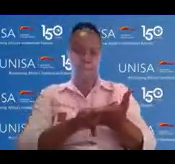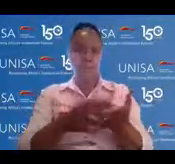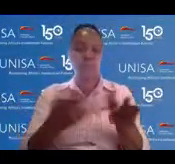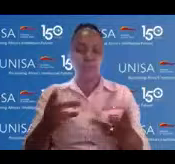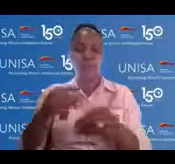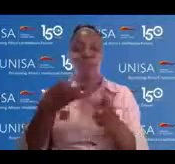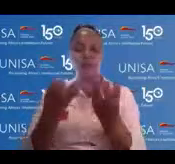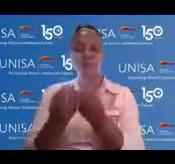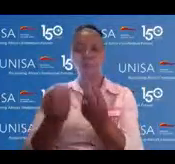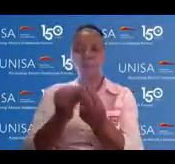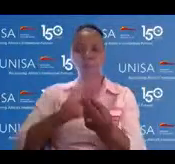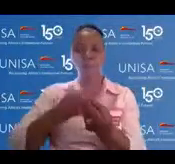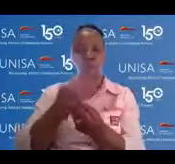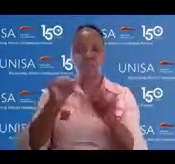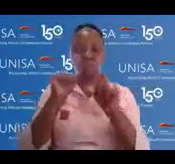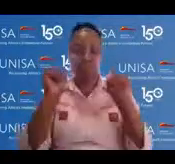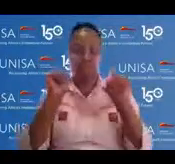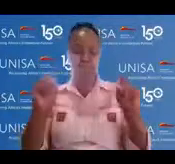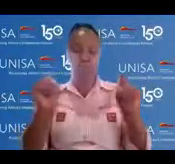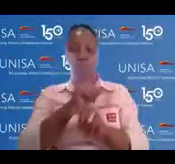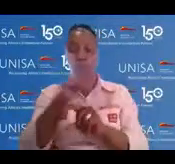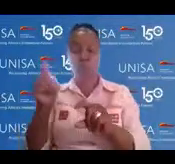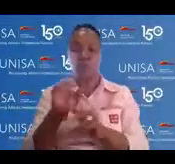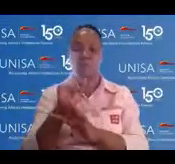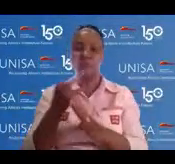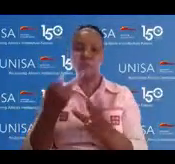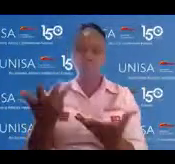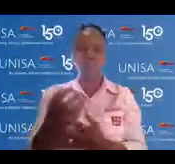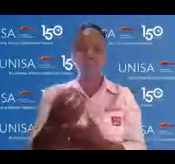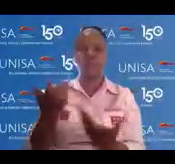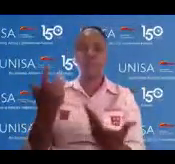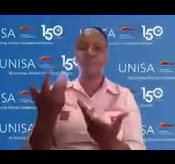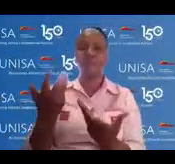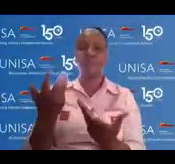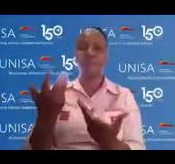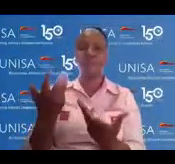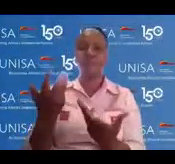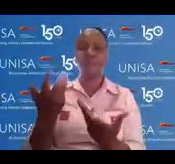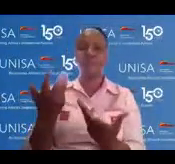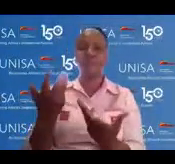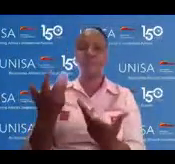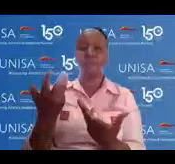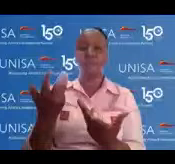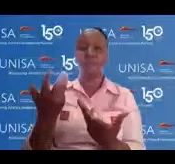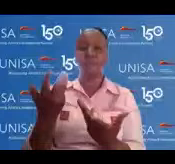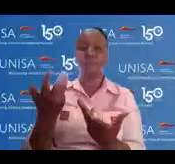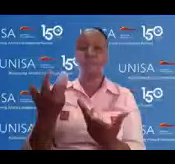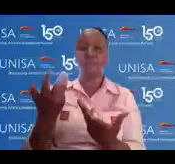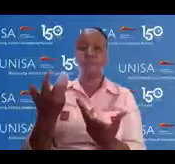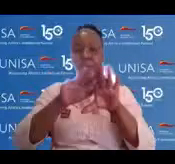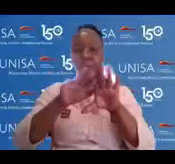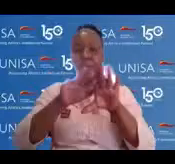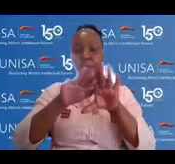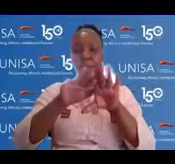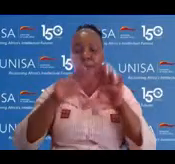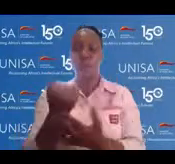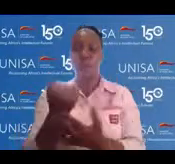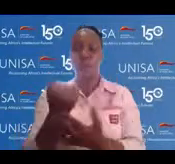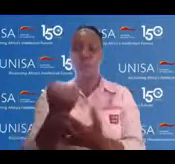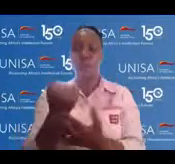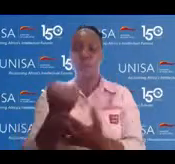to highlight to you is our WhatsApp help desk. So you have the number of the help desk